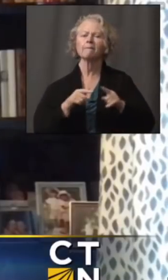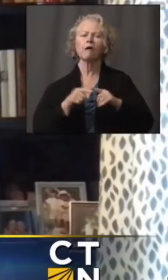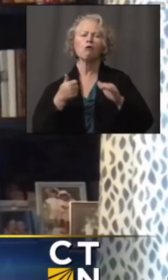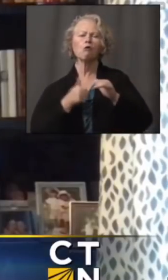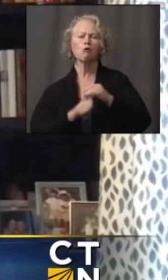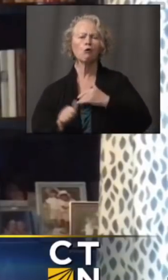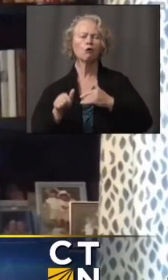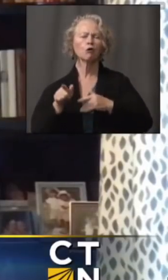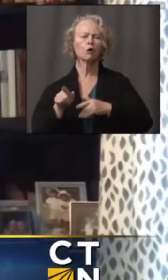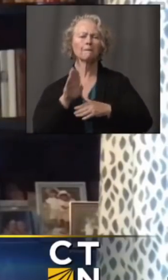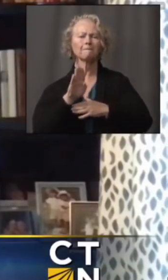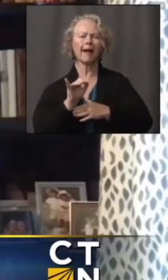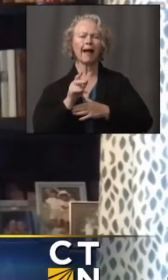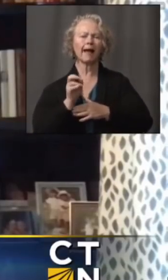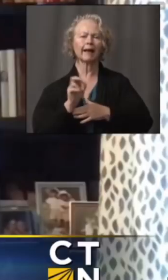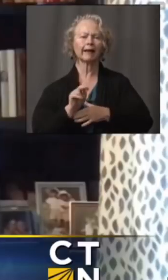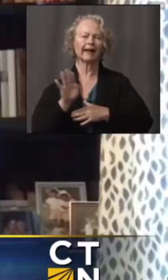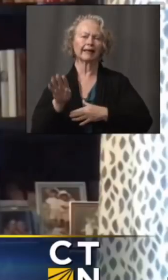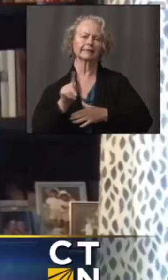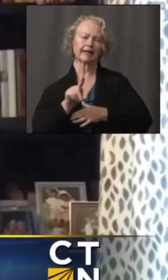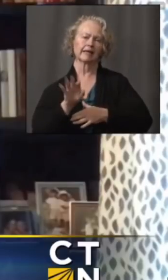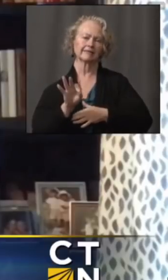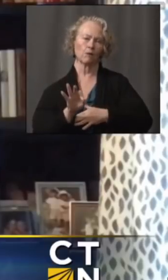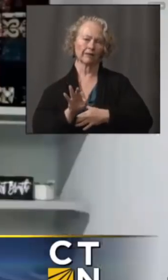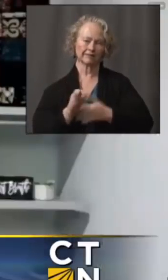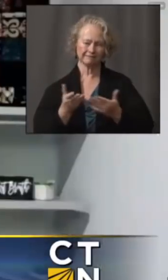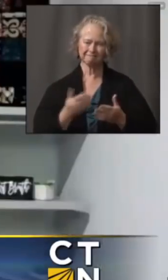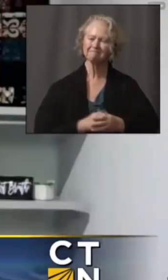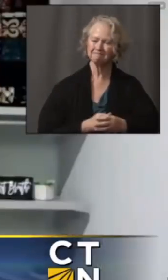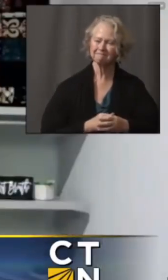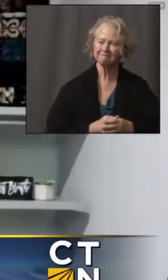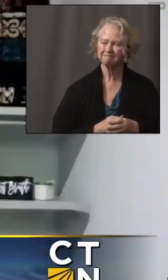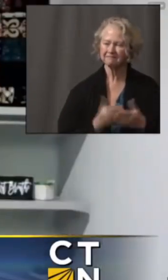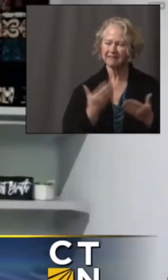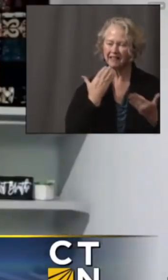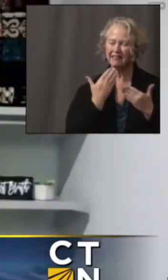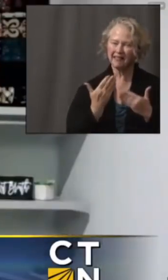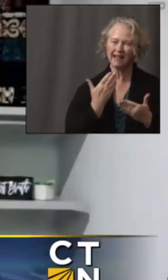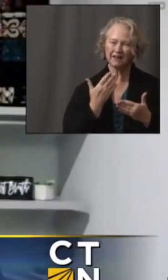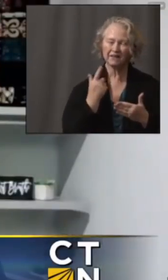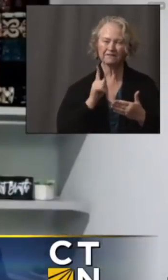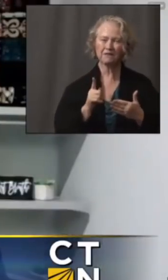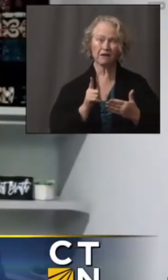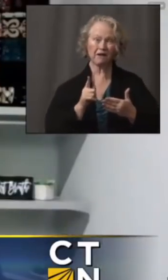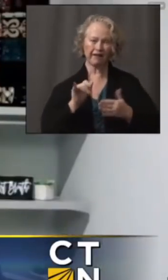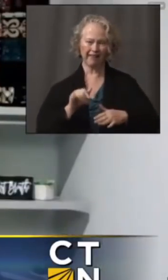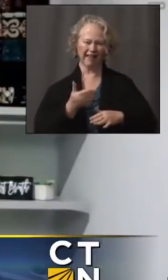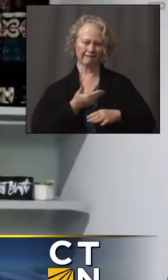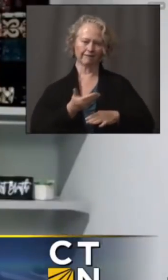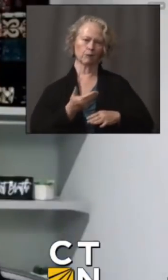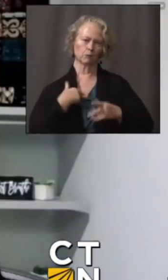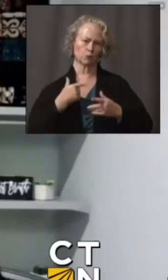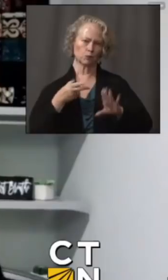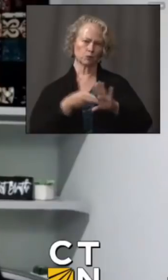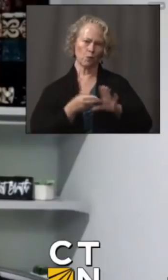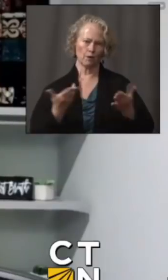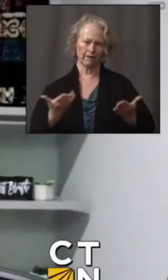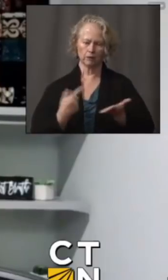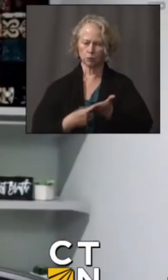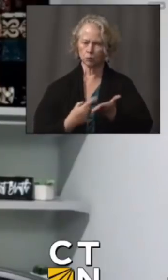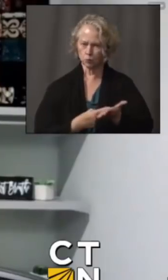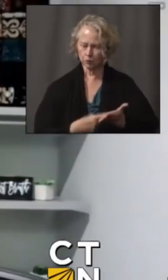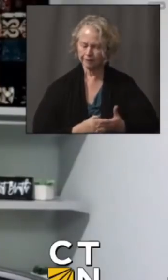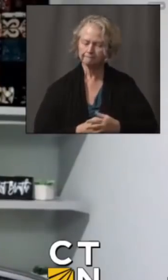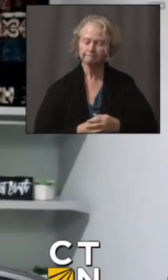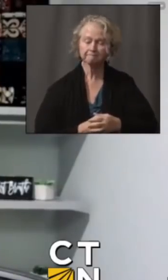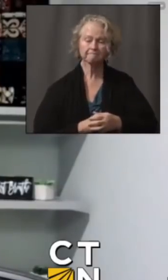force and some of your priorities. Great. Thank you so much for the invitation to join today, Governor. So, you know, as you